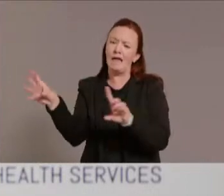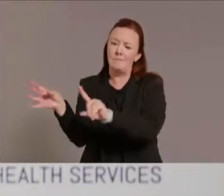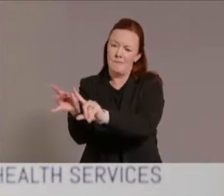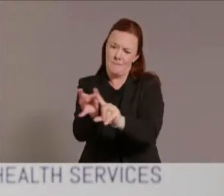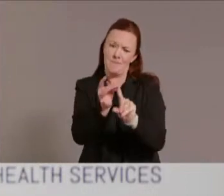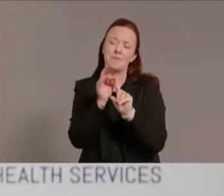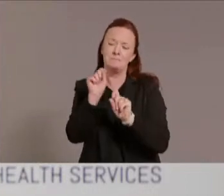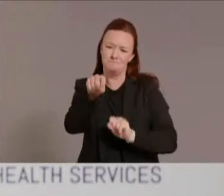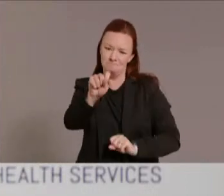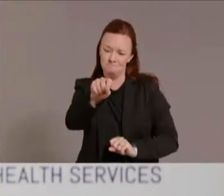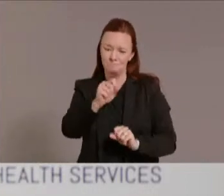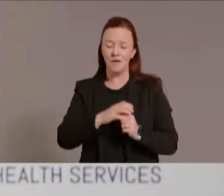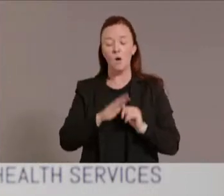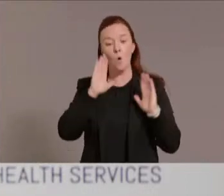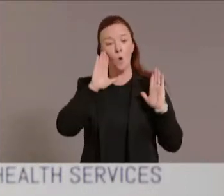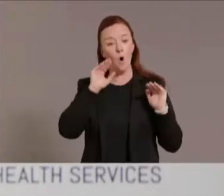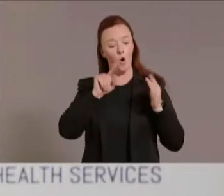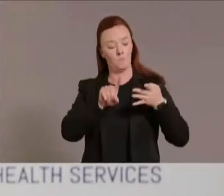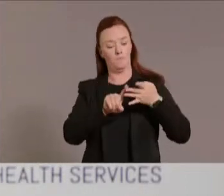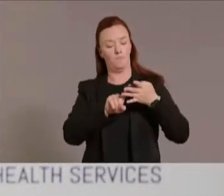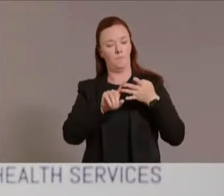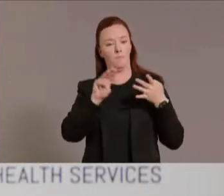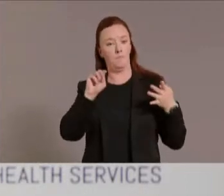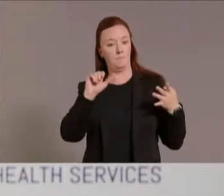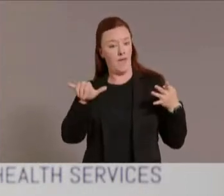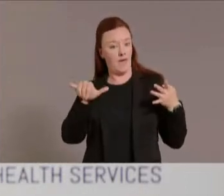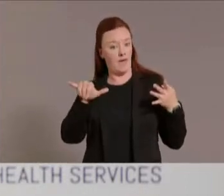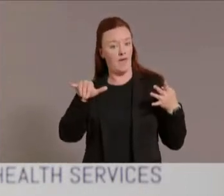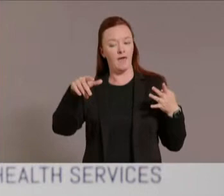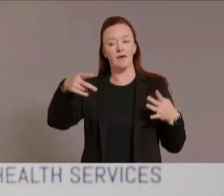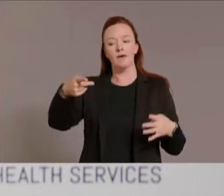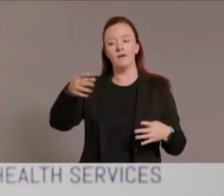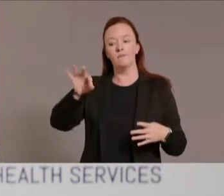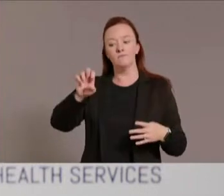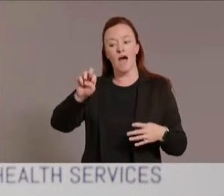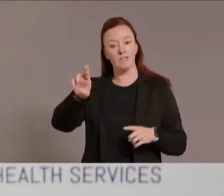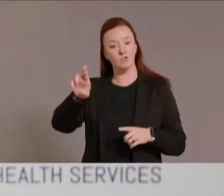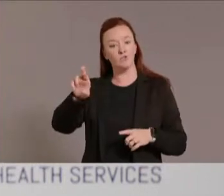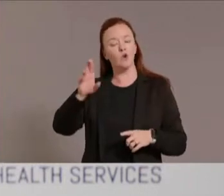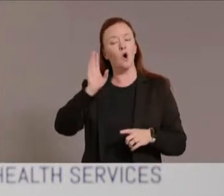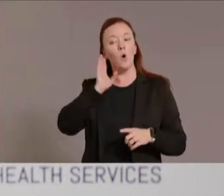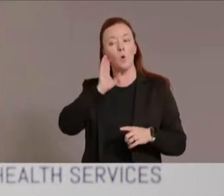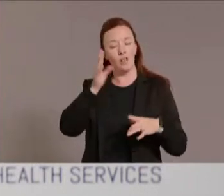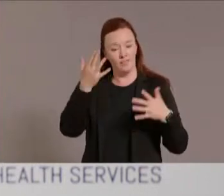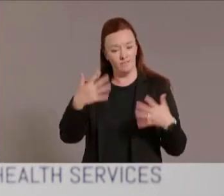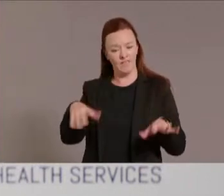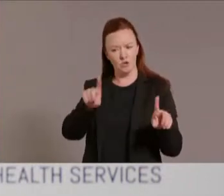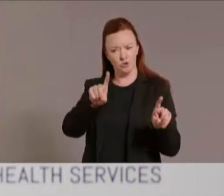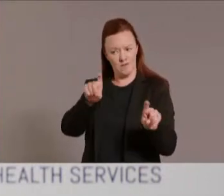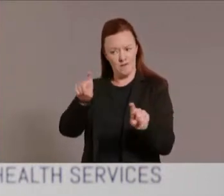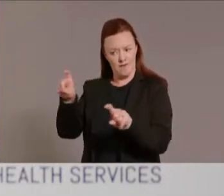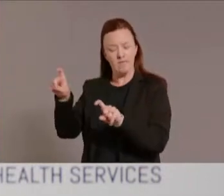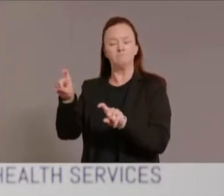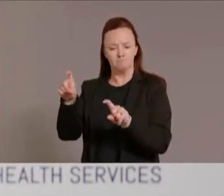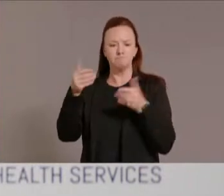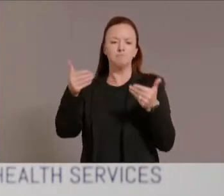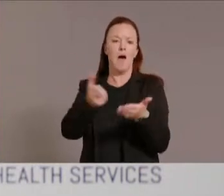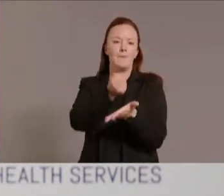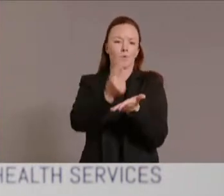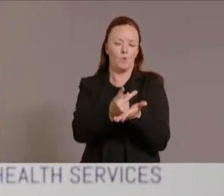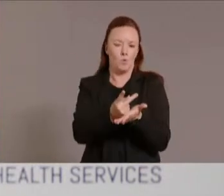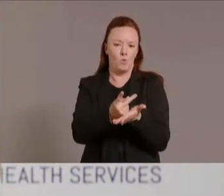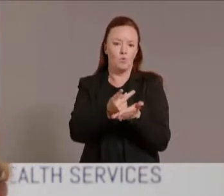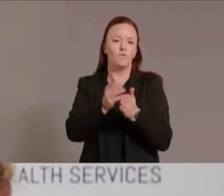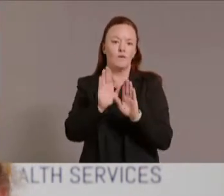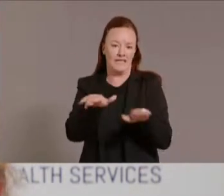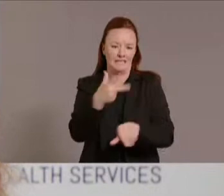hoping is that by mid-May, Pfizer will have approved vaccination in 12-year-olds and above by the FDA, that their